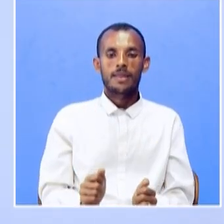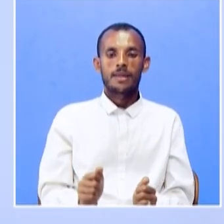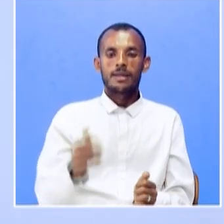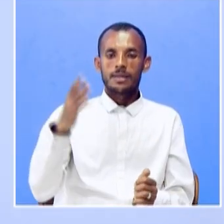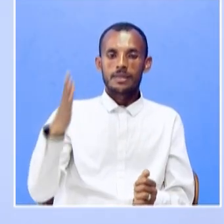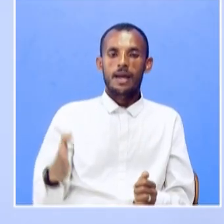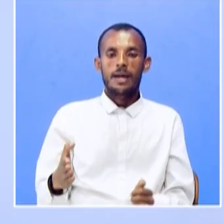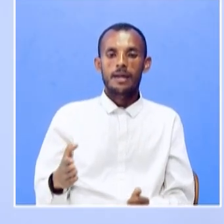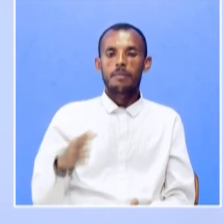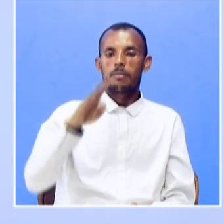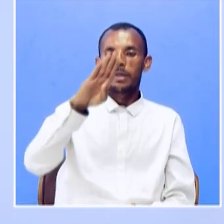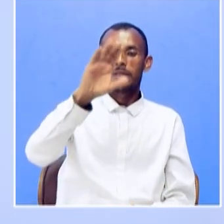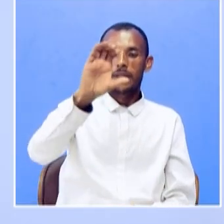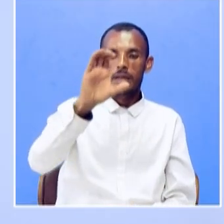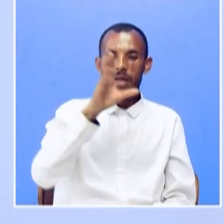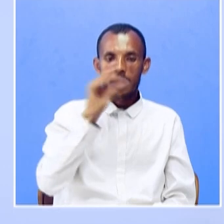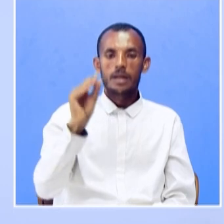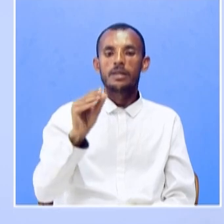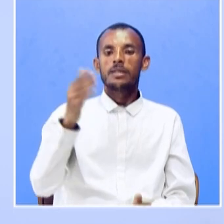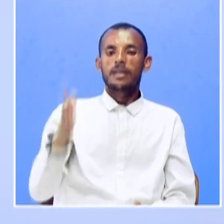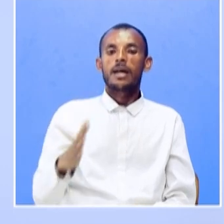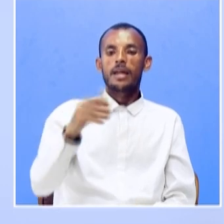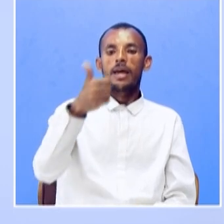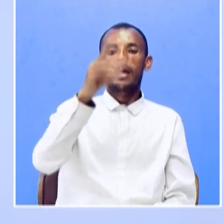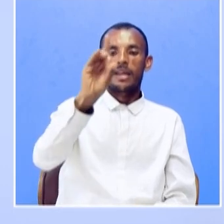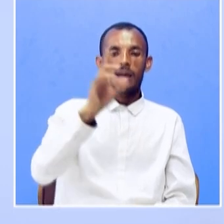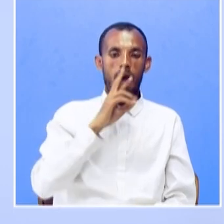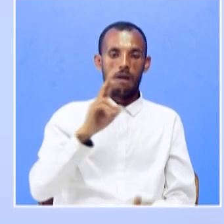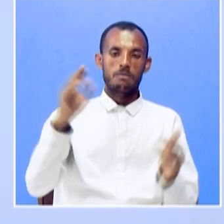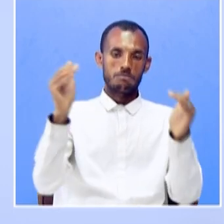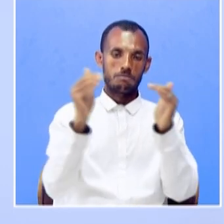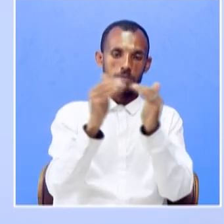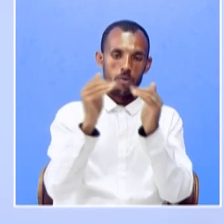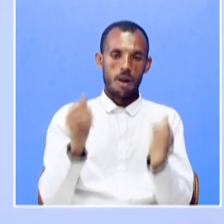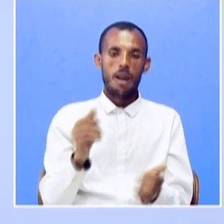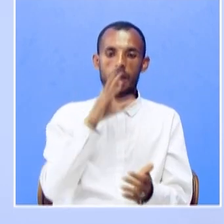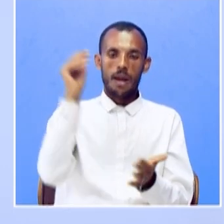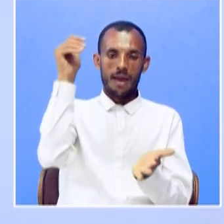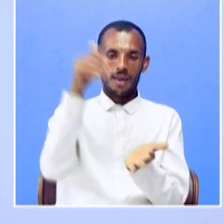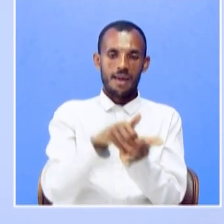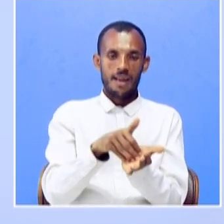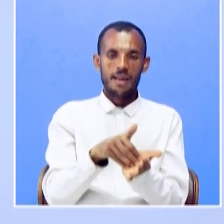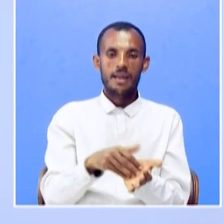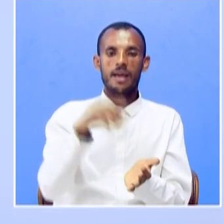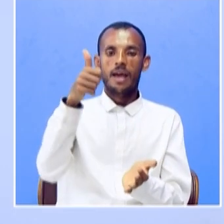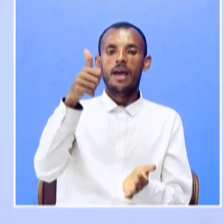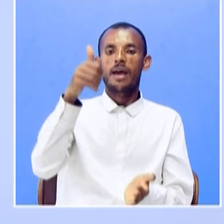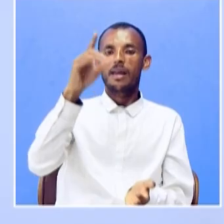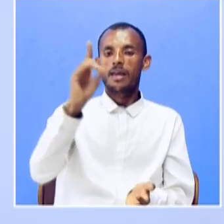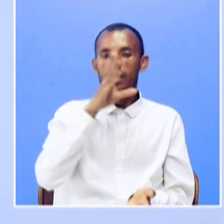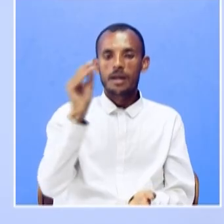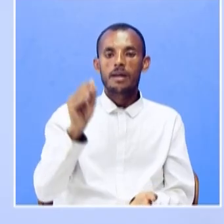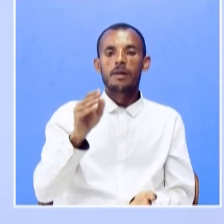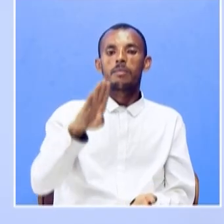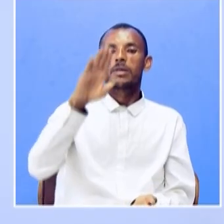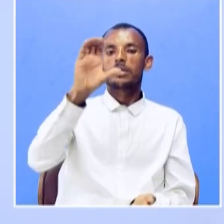Side lengths of side BC and AD are equal. Again, AB and